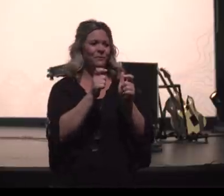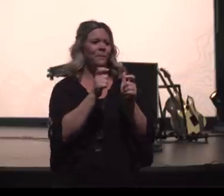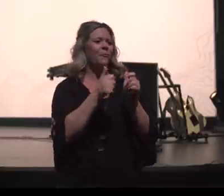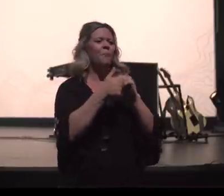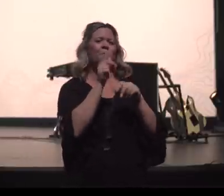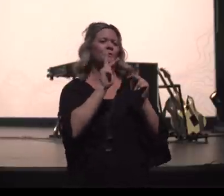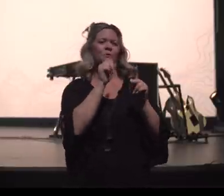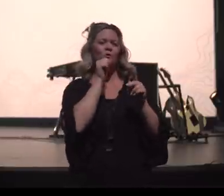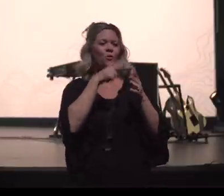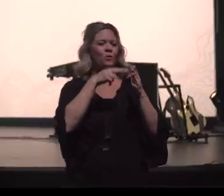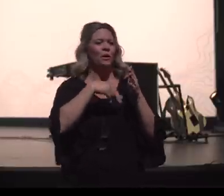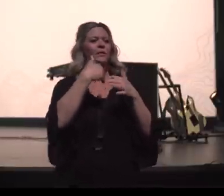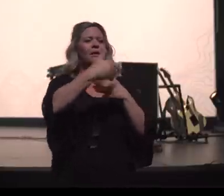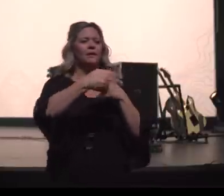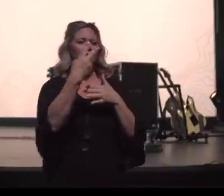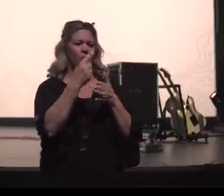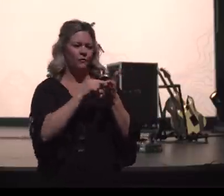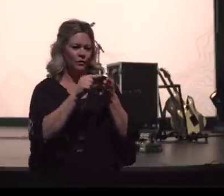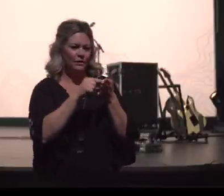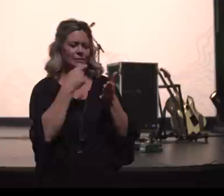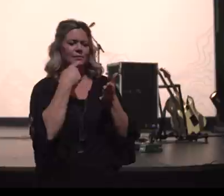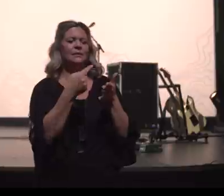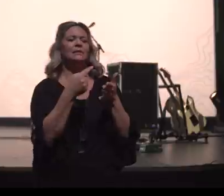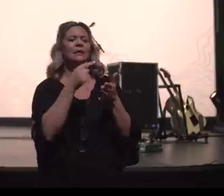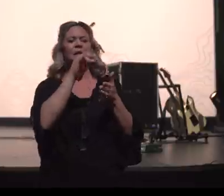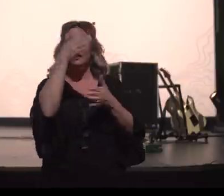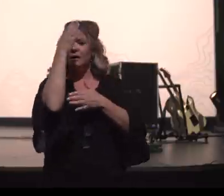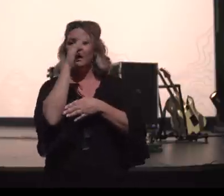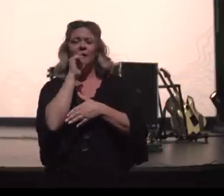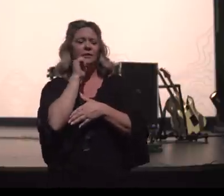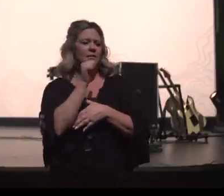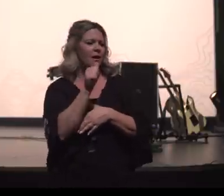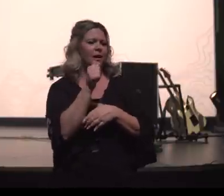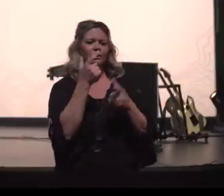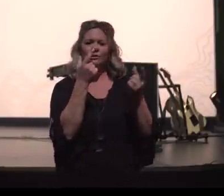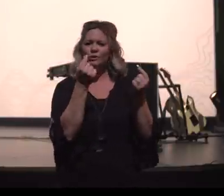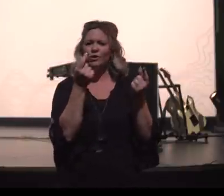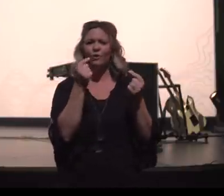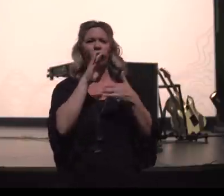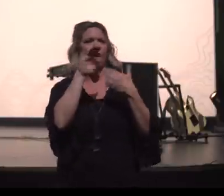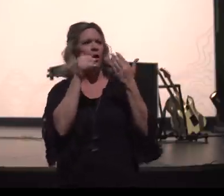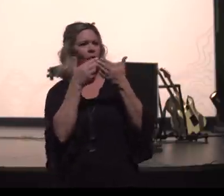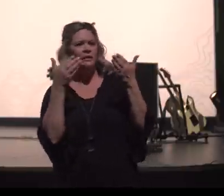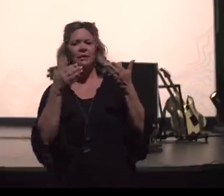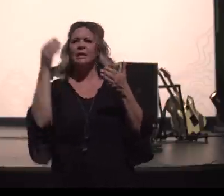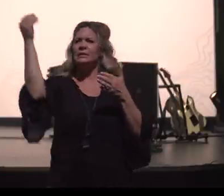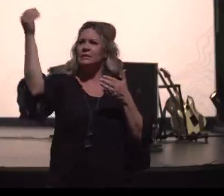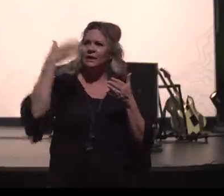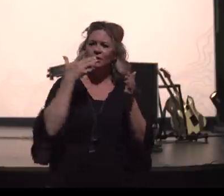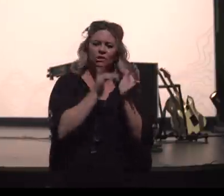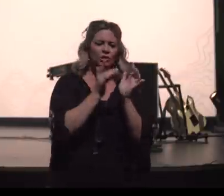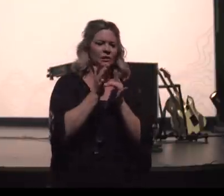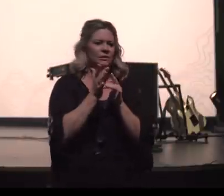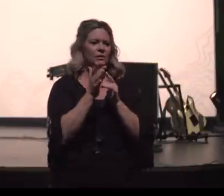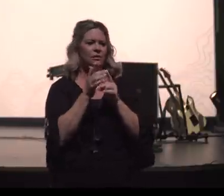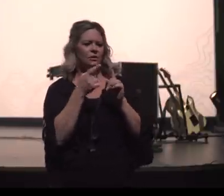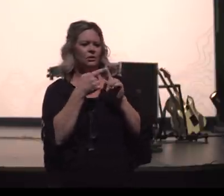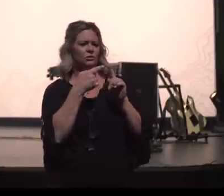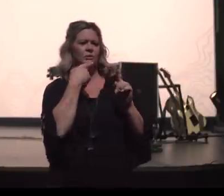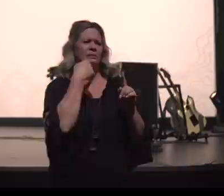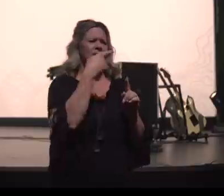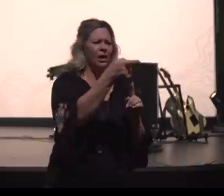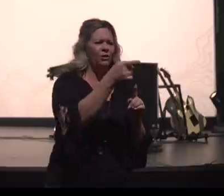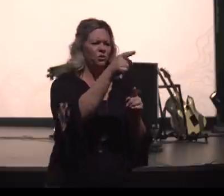after John 3:16, but let me just read them for you. It says this: God didn't go to all the trouble of sending his son merely to point an accusing finger at